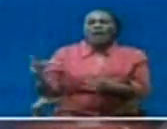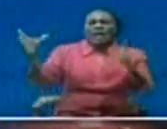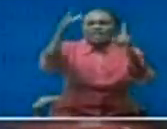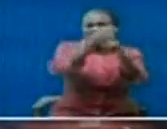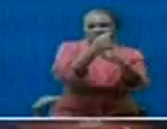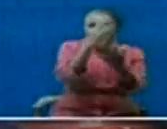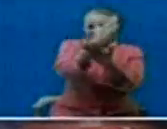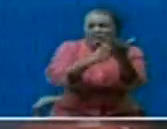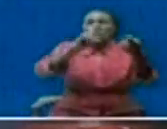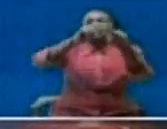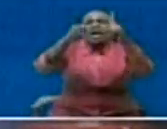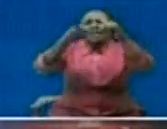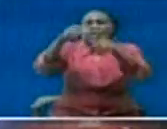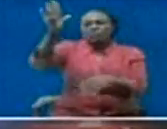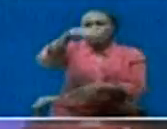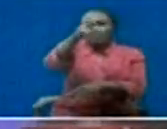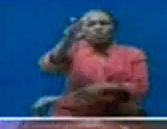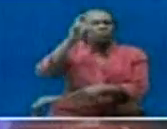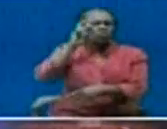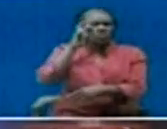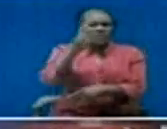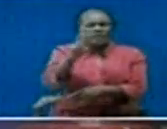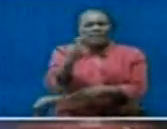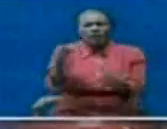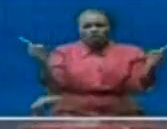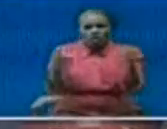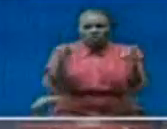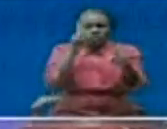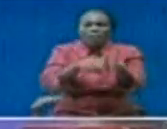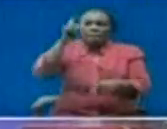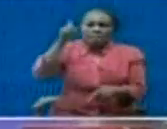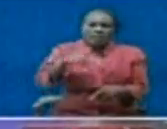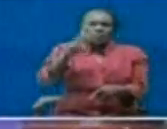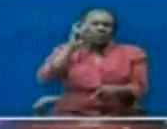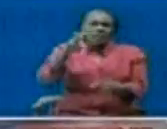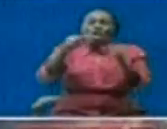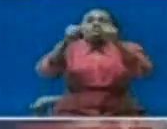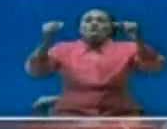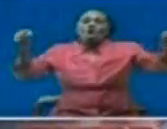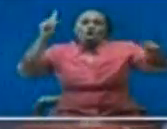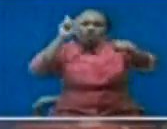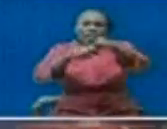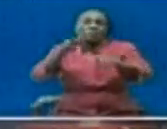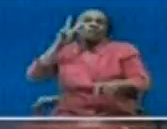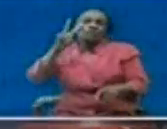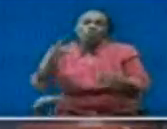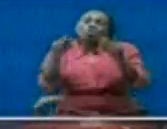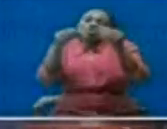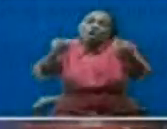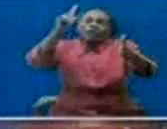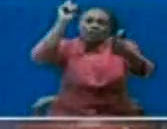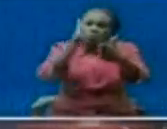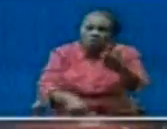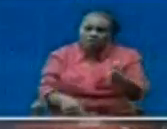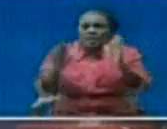threshold in parliament. We're not looking at a short-termist view. We must look at the long-term view. What are we resolving? And even